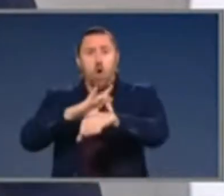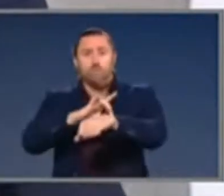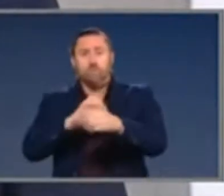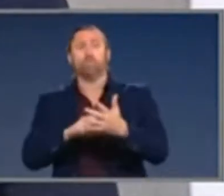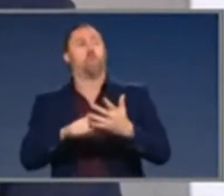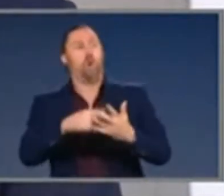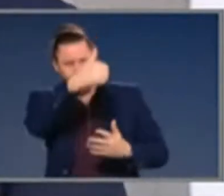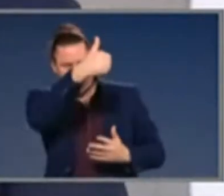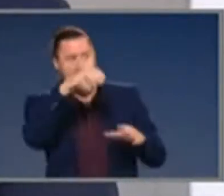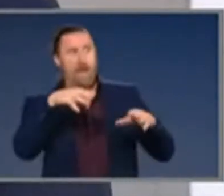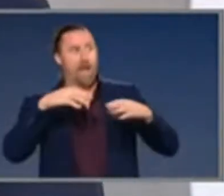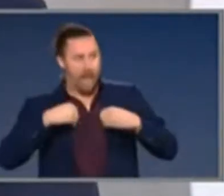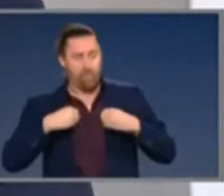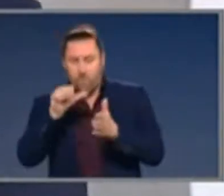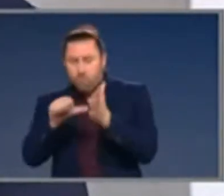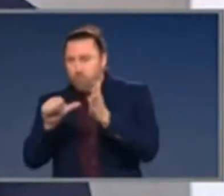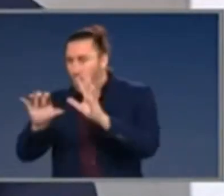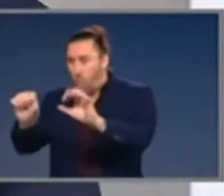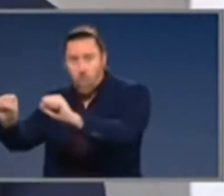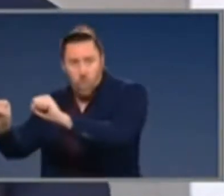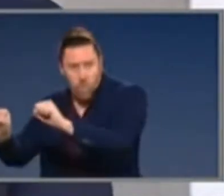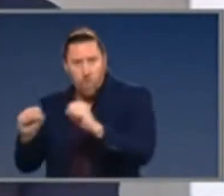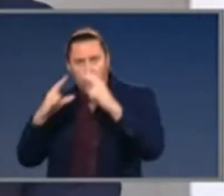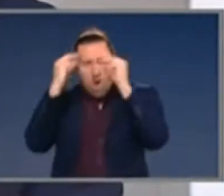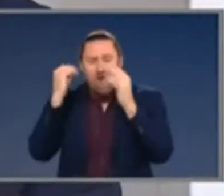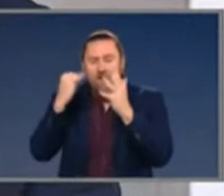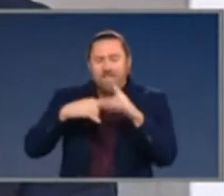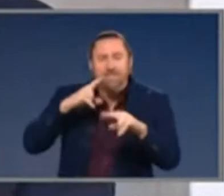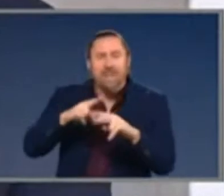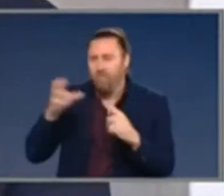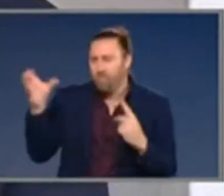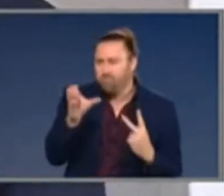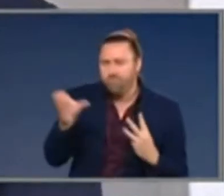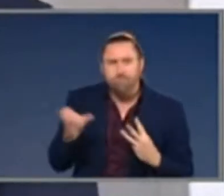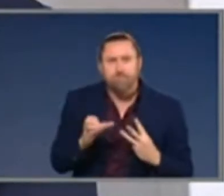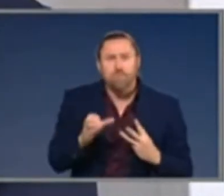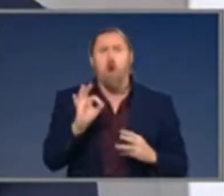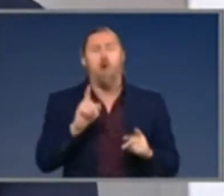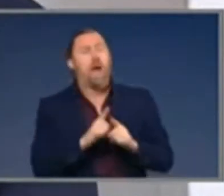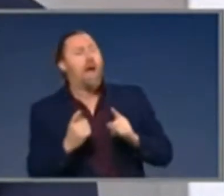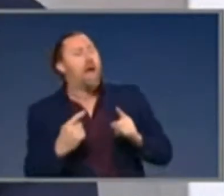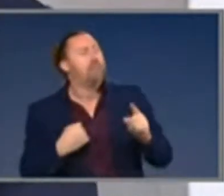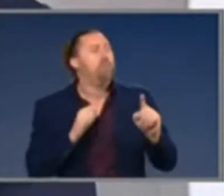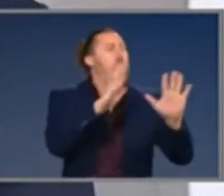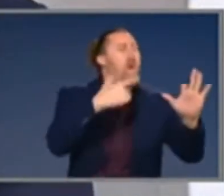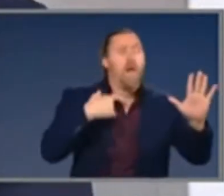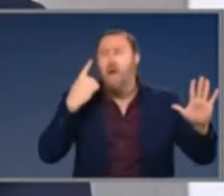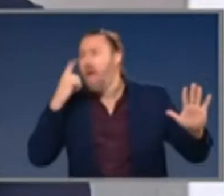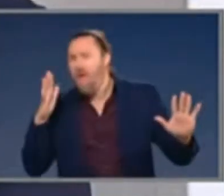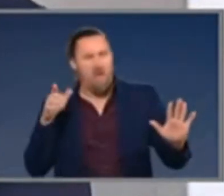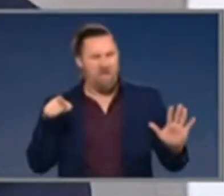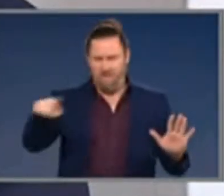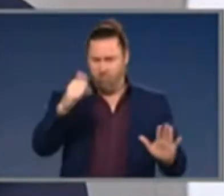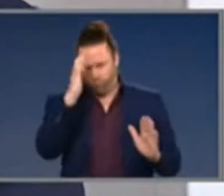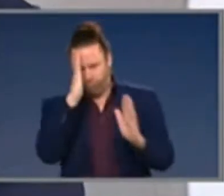the clusters of areas around where these facilities are in working so quickly with our team in the Victorian Aged Care